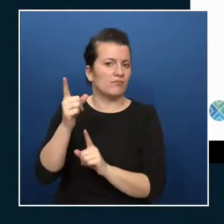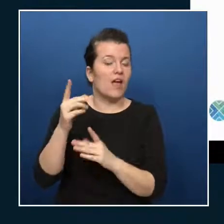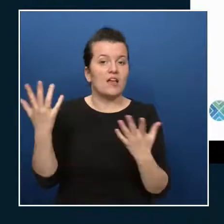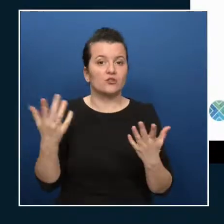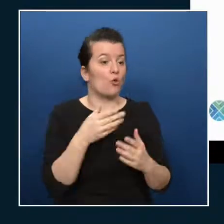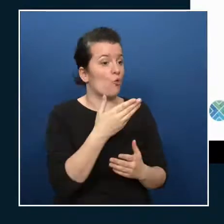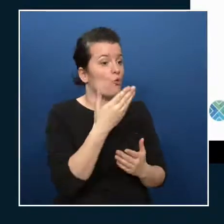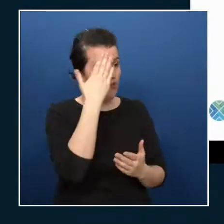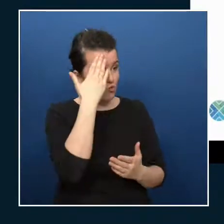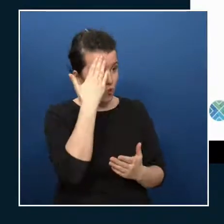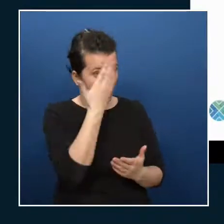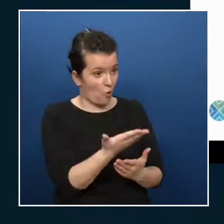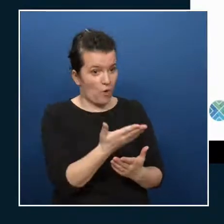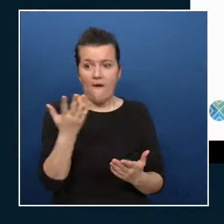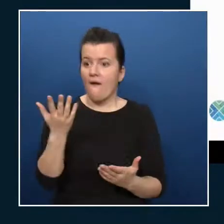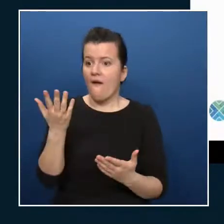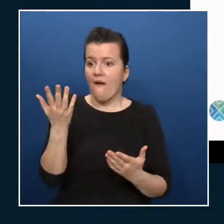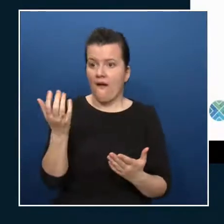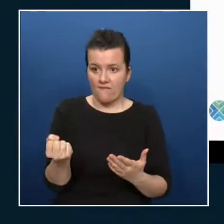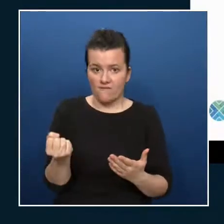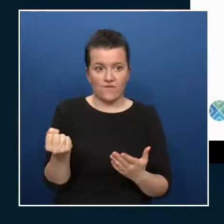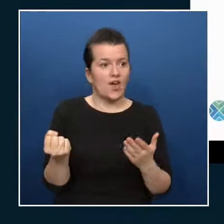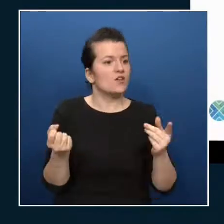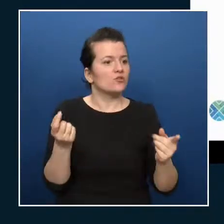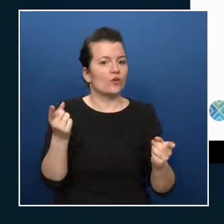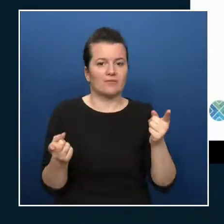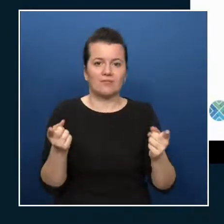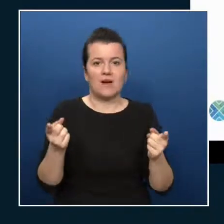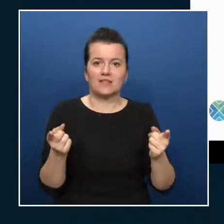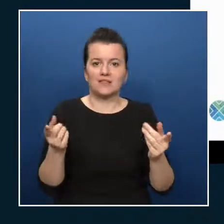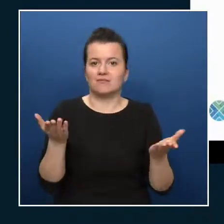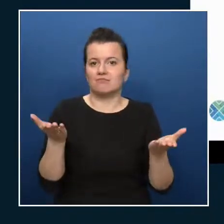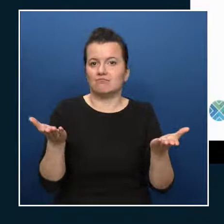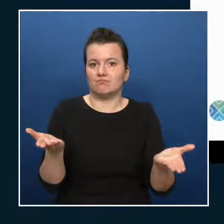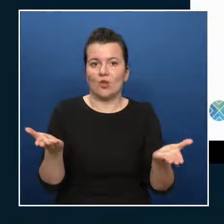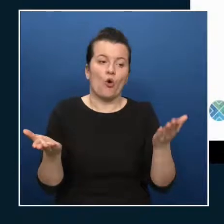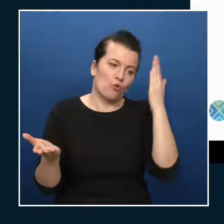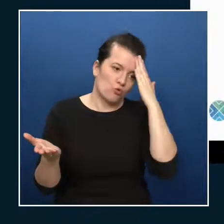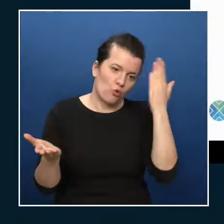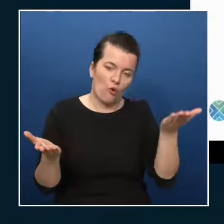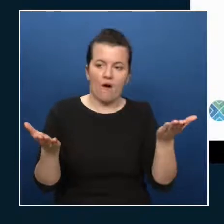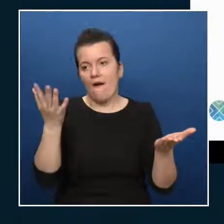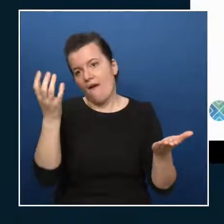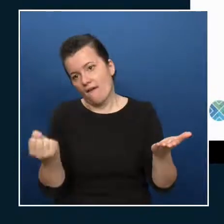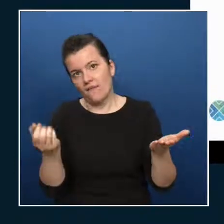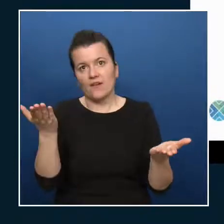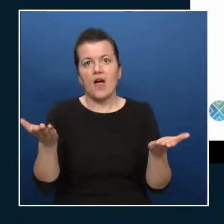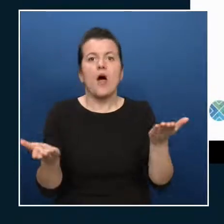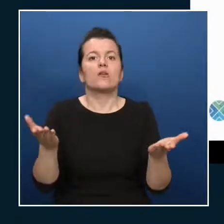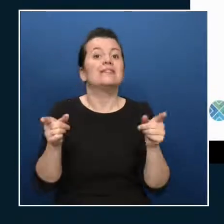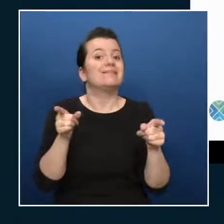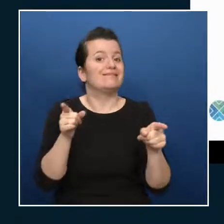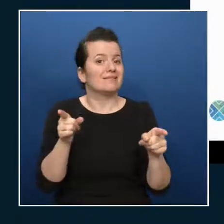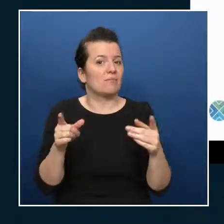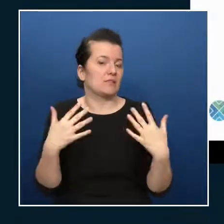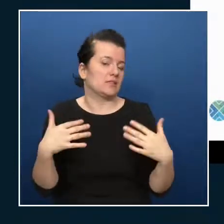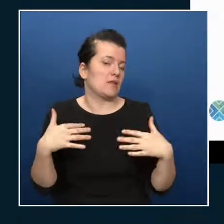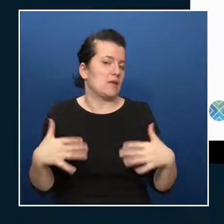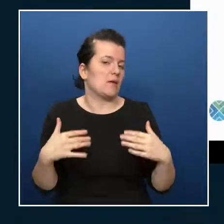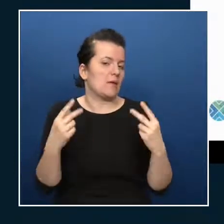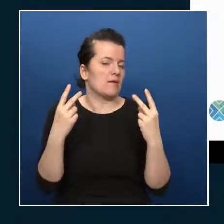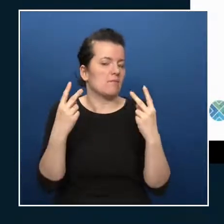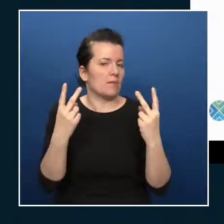have. So this is one of the essential features you always want to enable. There's even a report